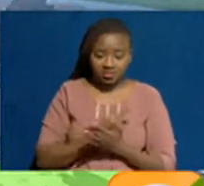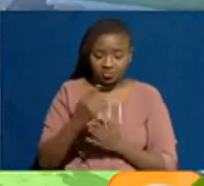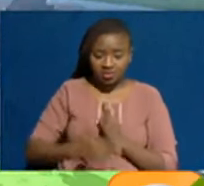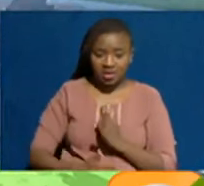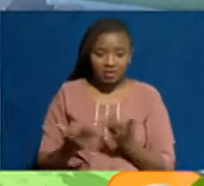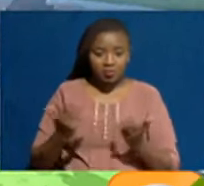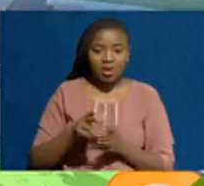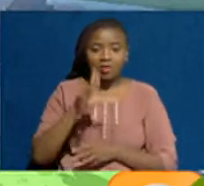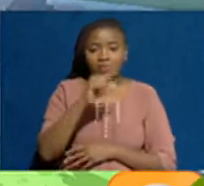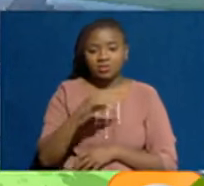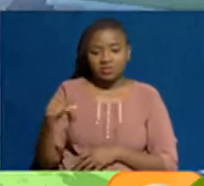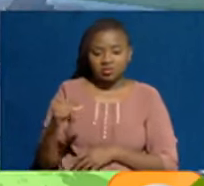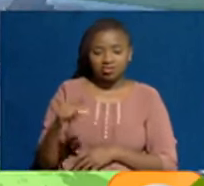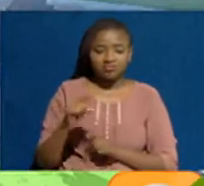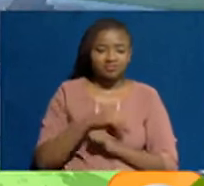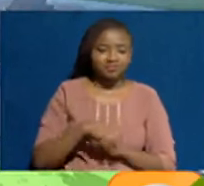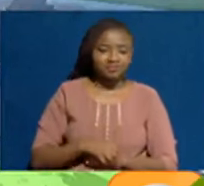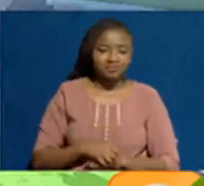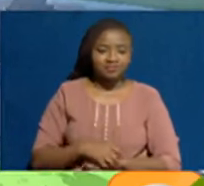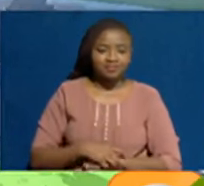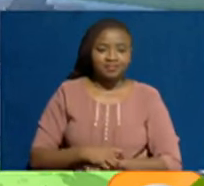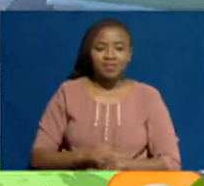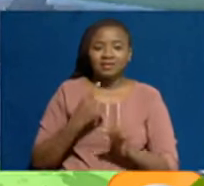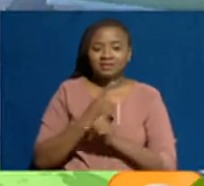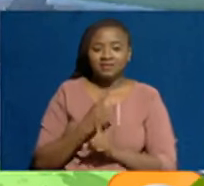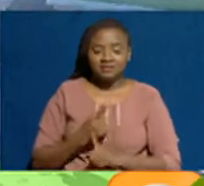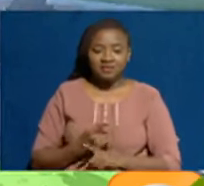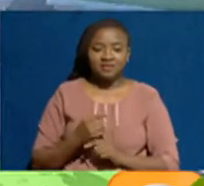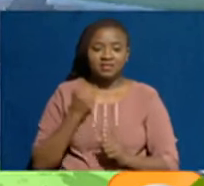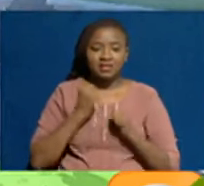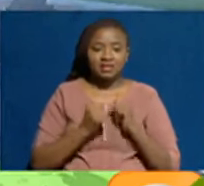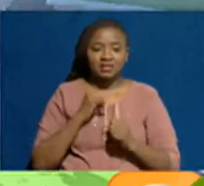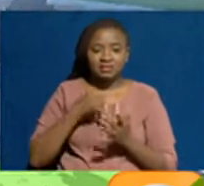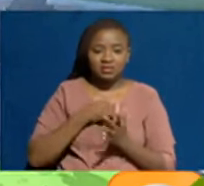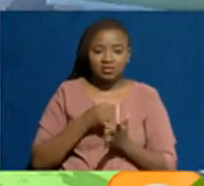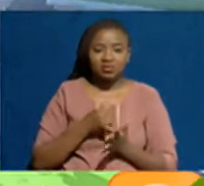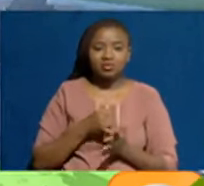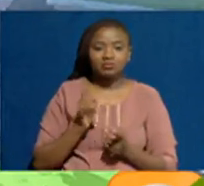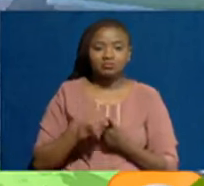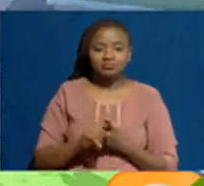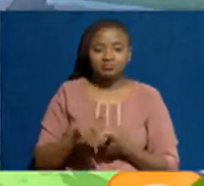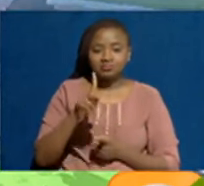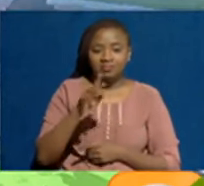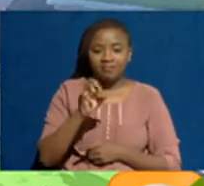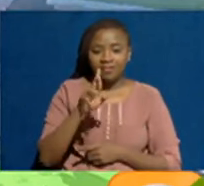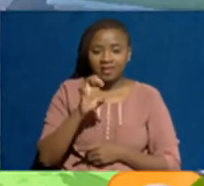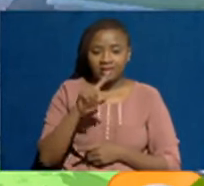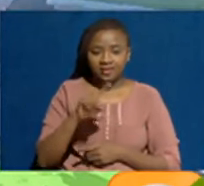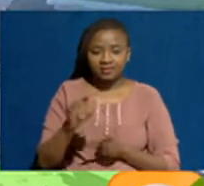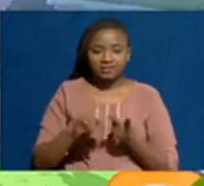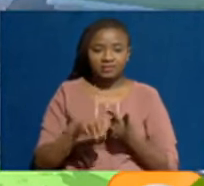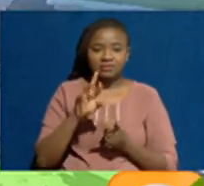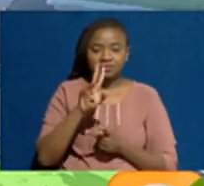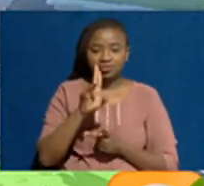Turbo Uasin Gishu County. Among the elite athletes are Olympic marathon champion Perez Jepchirchir, Ruth Jebet, Beatrice